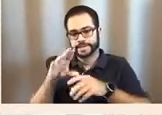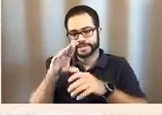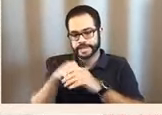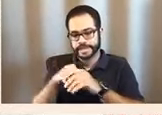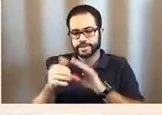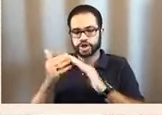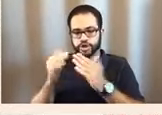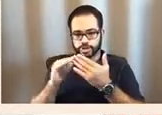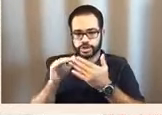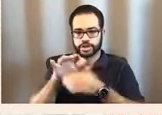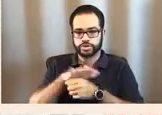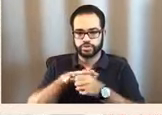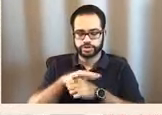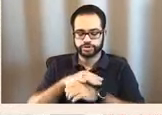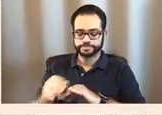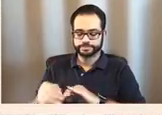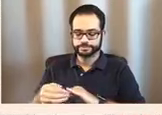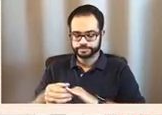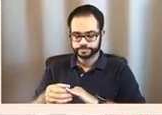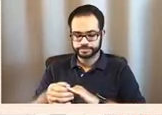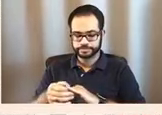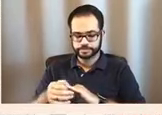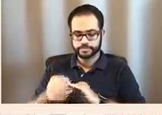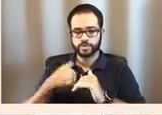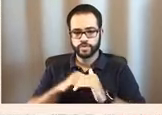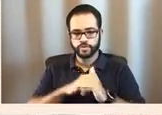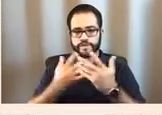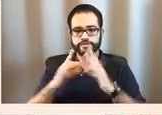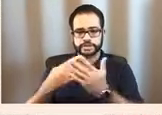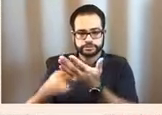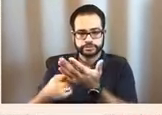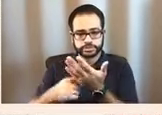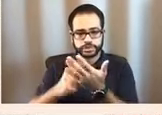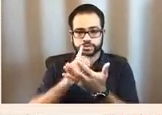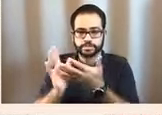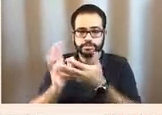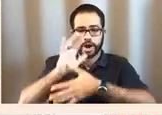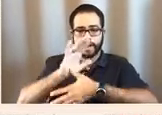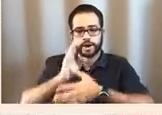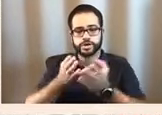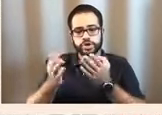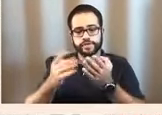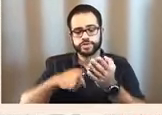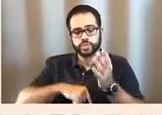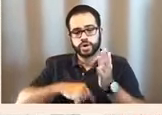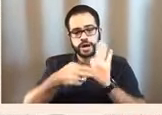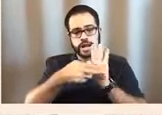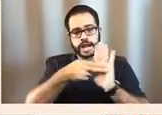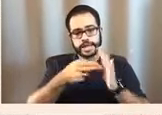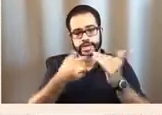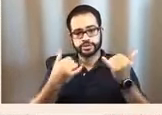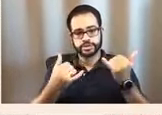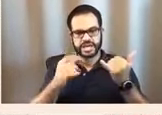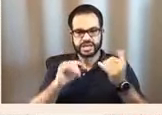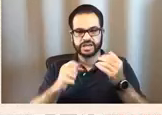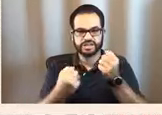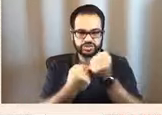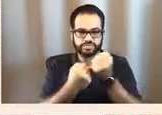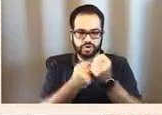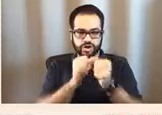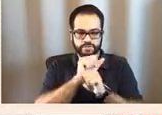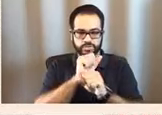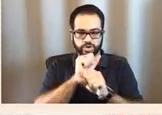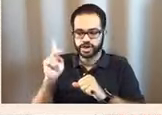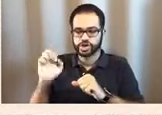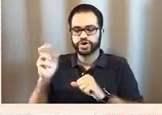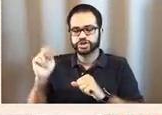location. We've discussed that the primary service we're highlighting today is supported employment, and Kirsten shared some about